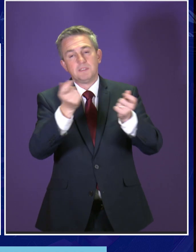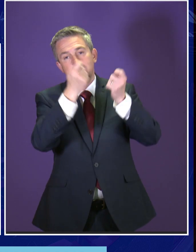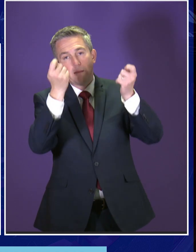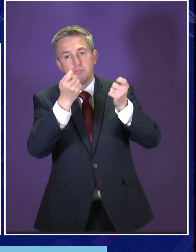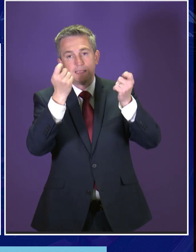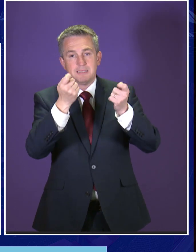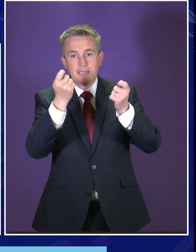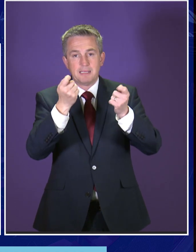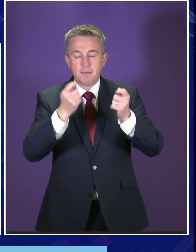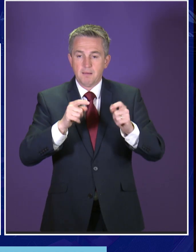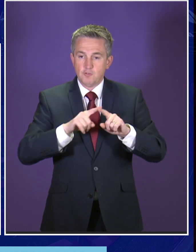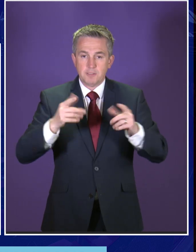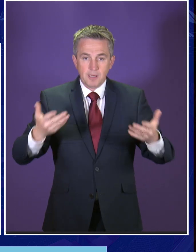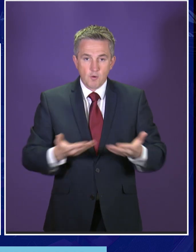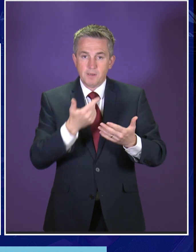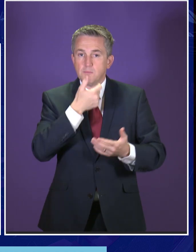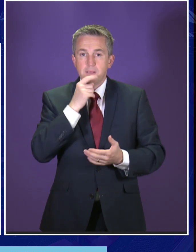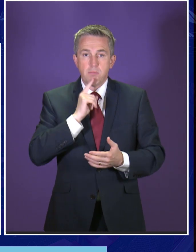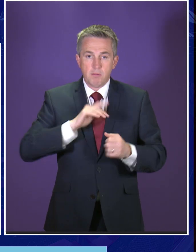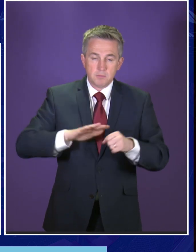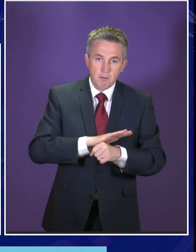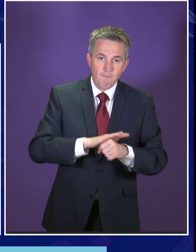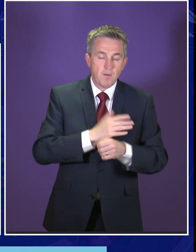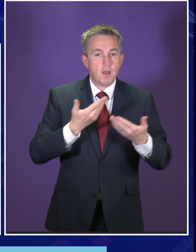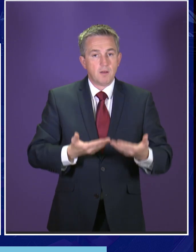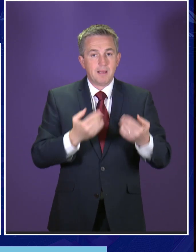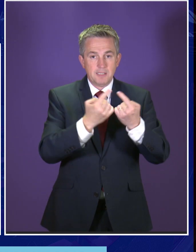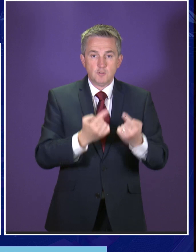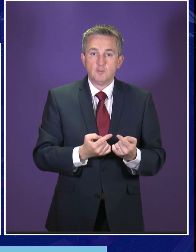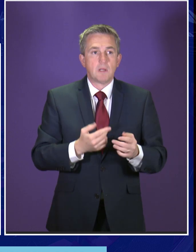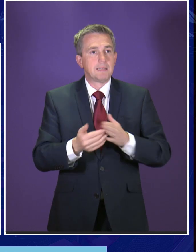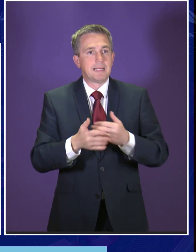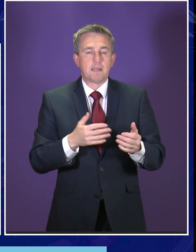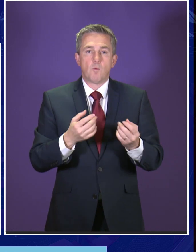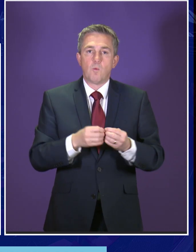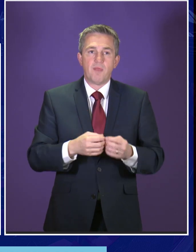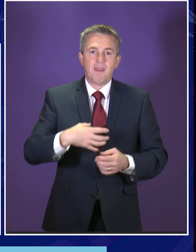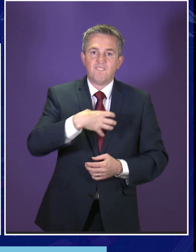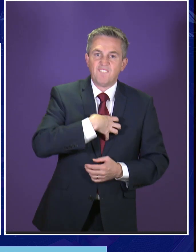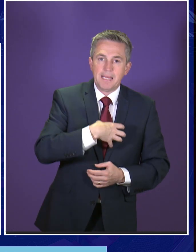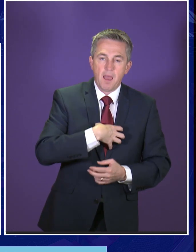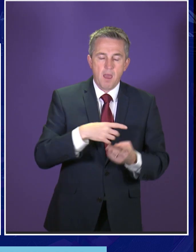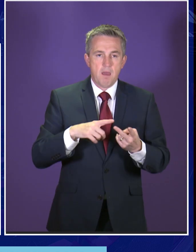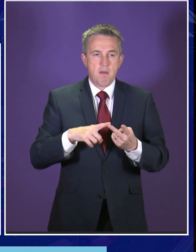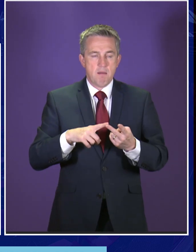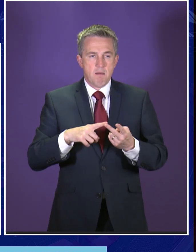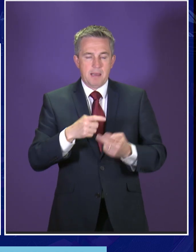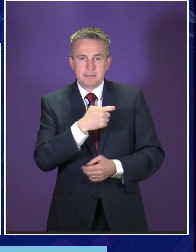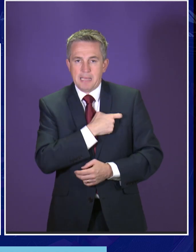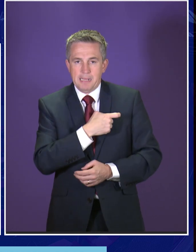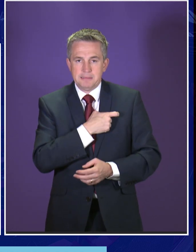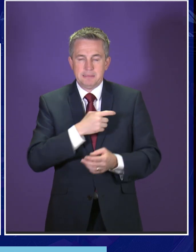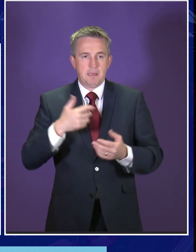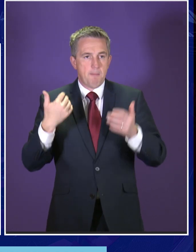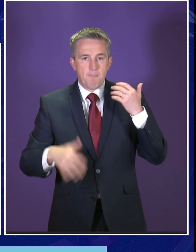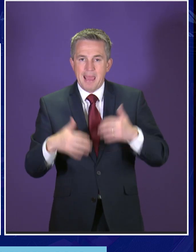on this platform we encourage people to address contemporary issues as well, like fear, anxiety, pain. And the idea is